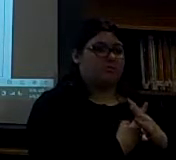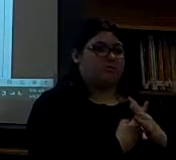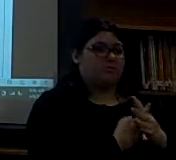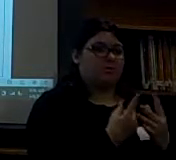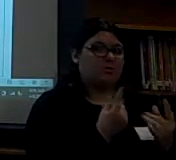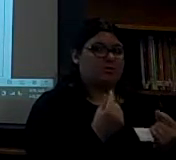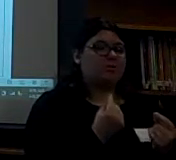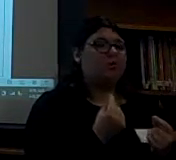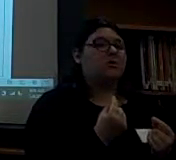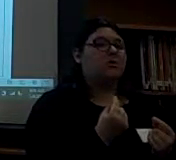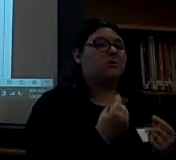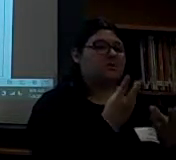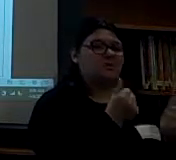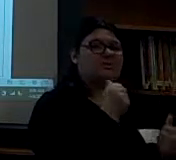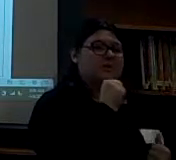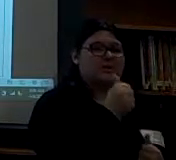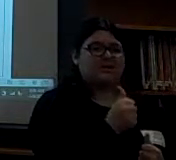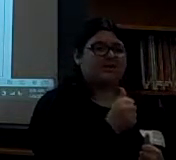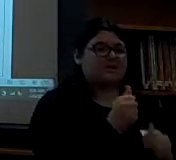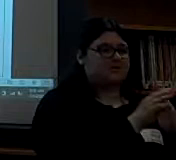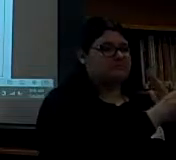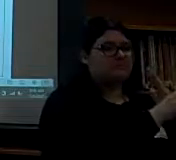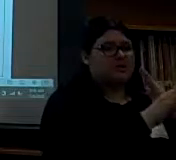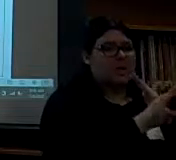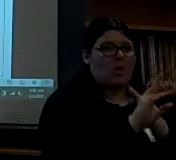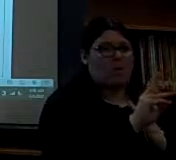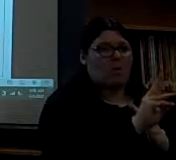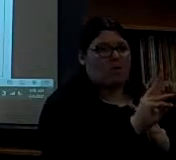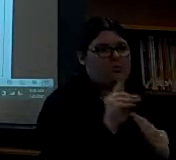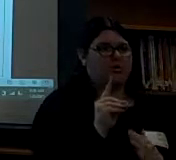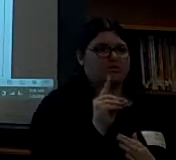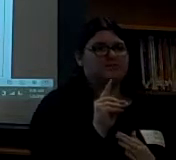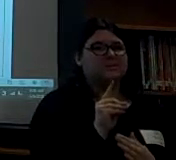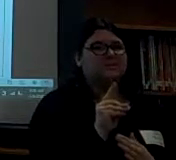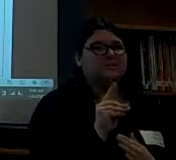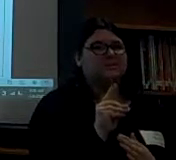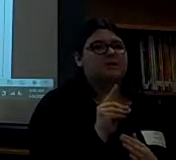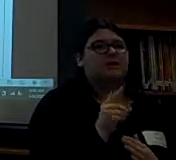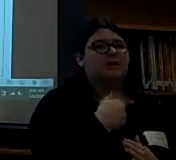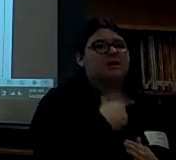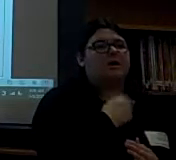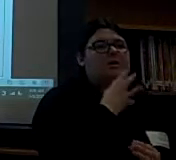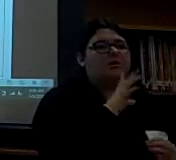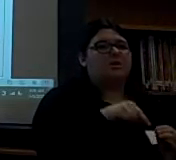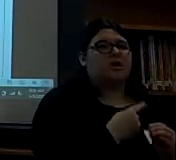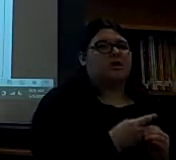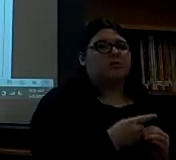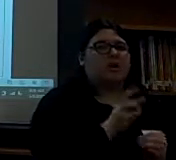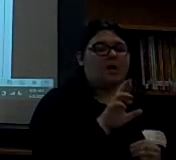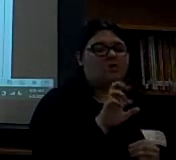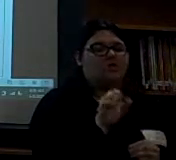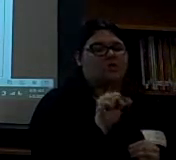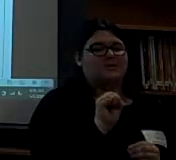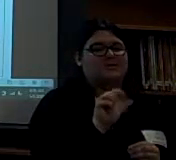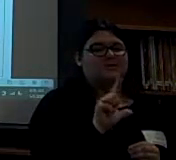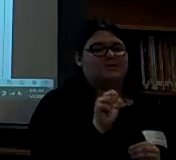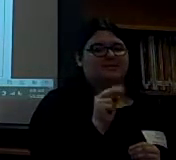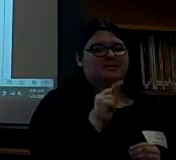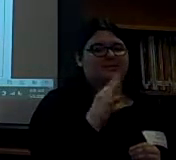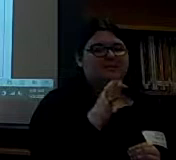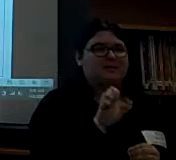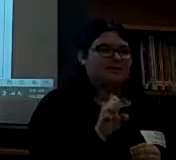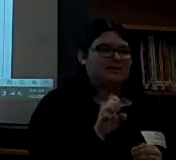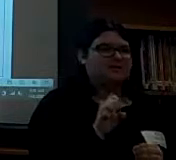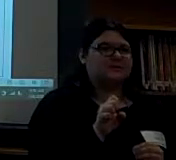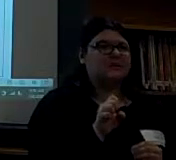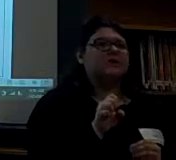it again, the solution is not to prevent withdrawals. Actually, when I talk about resilience specifically, I have a whole talk on resilience, I say